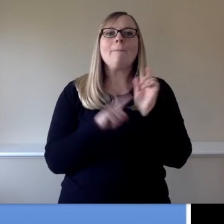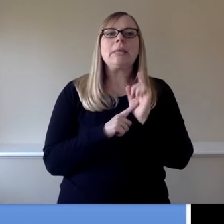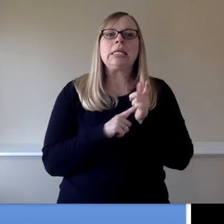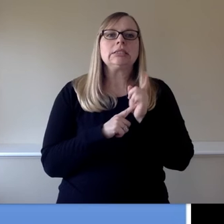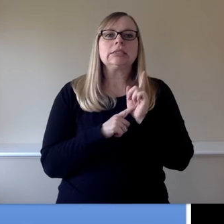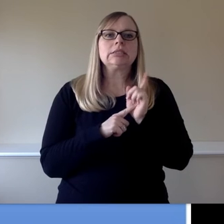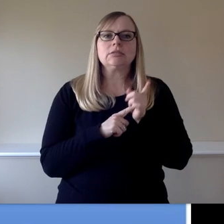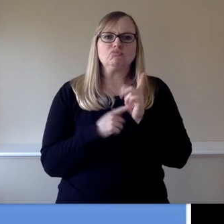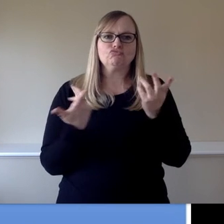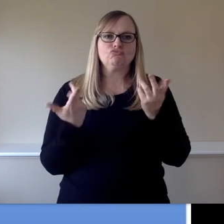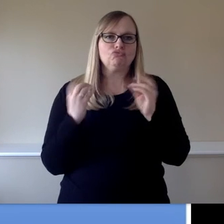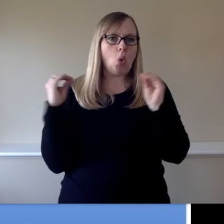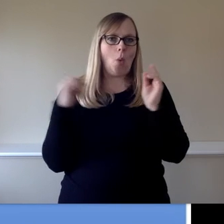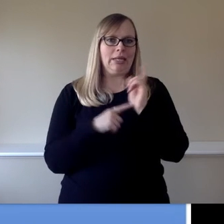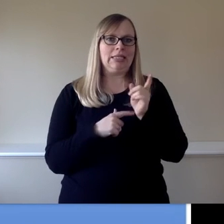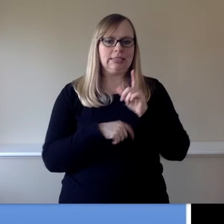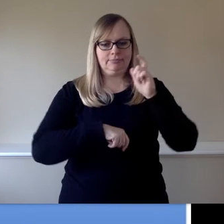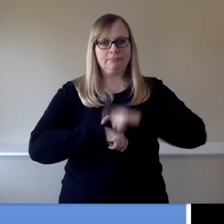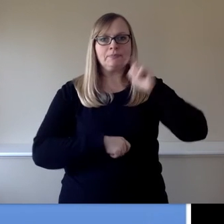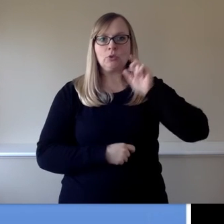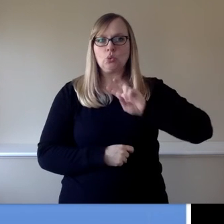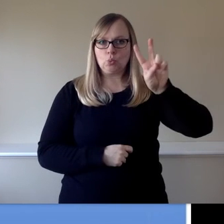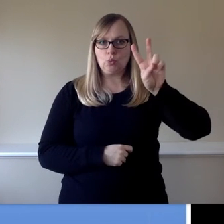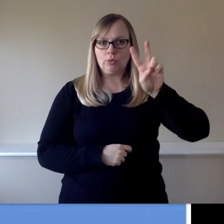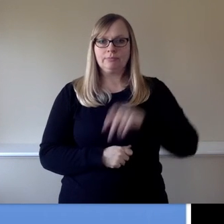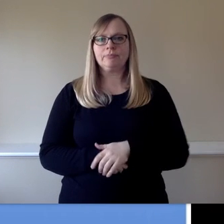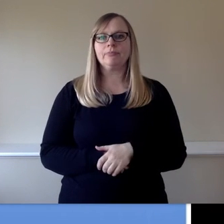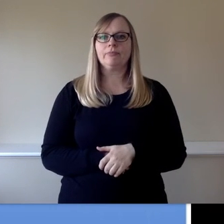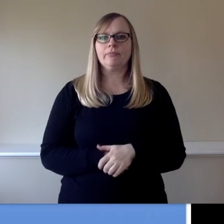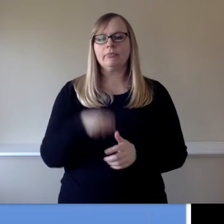2 o'clock. 2 o'clock is the hour.